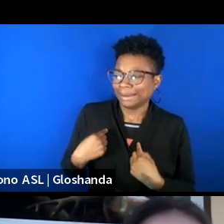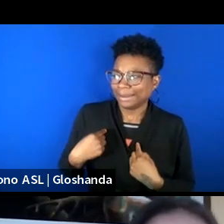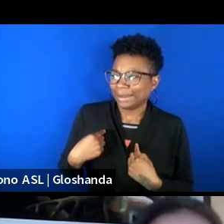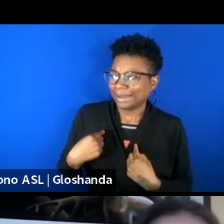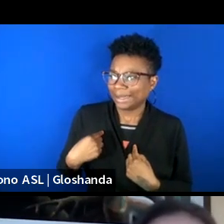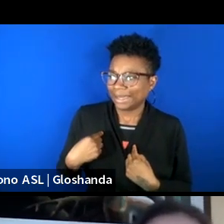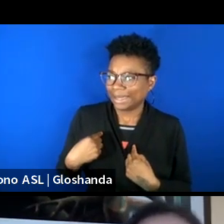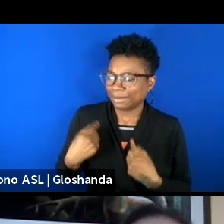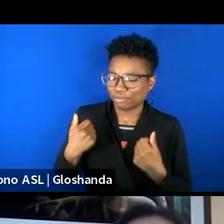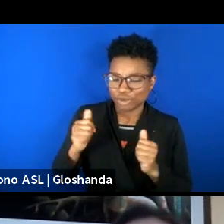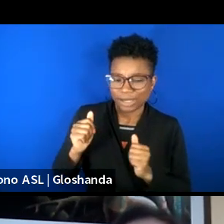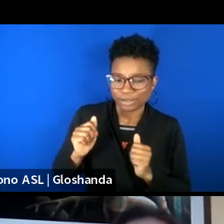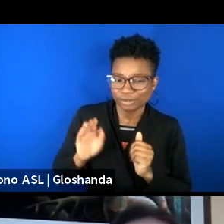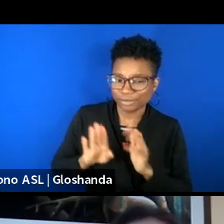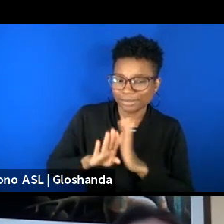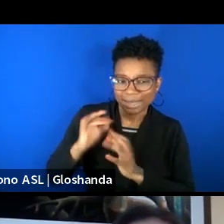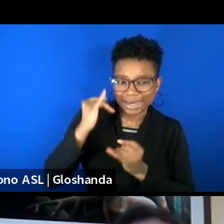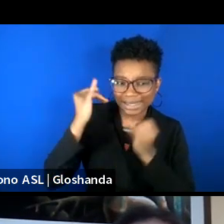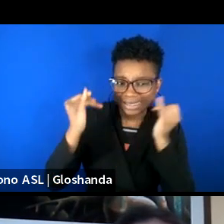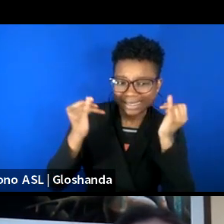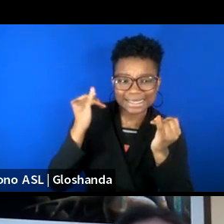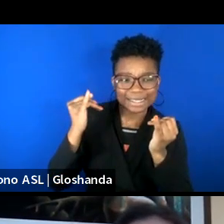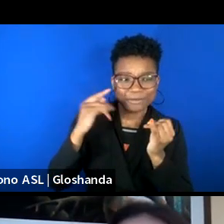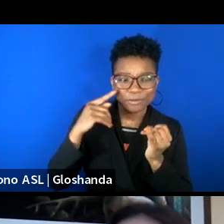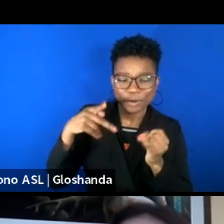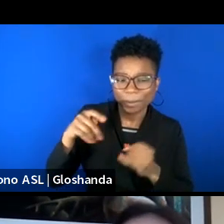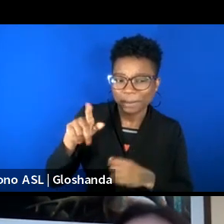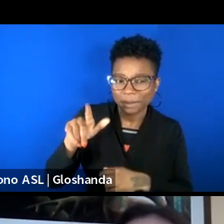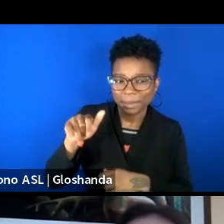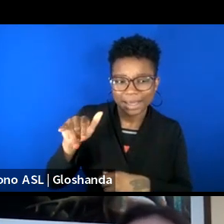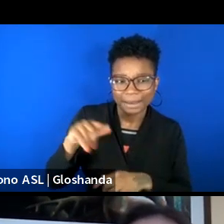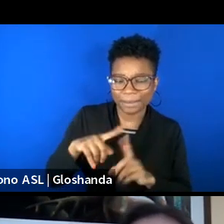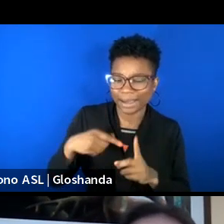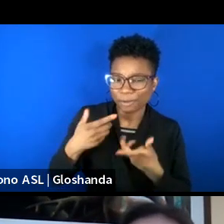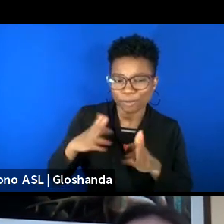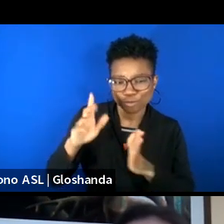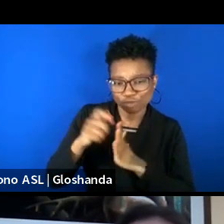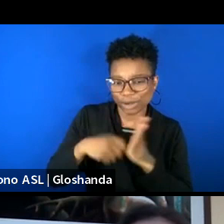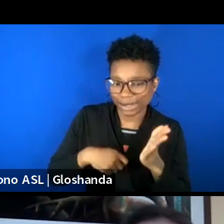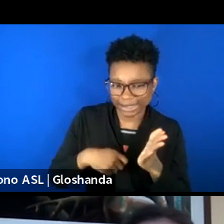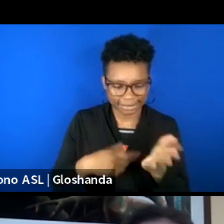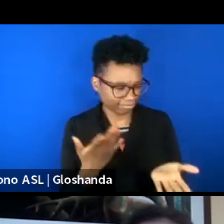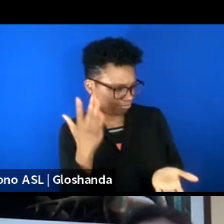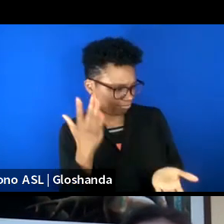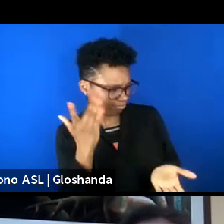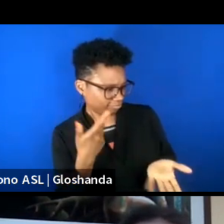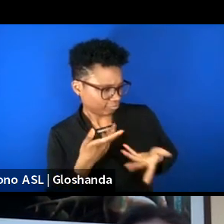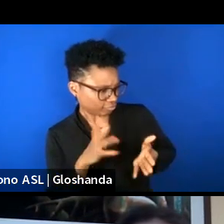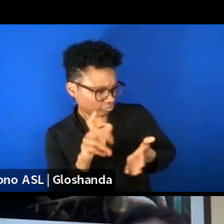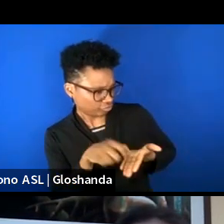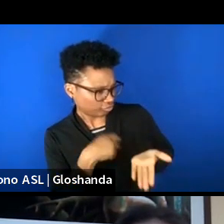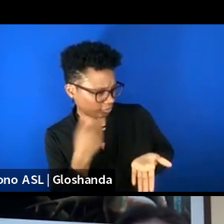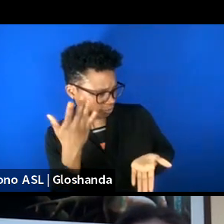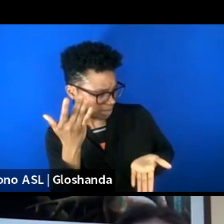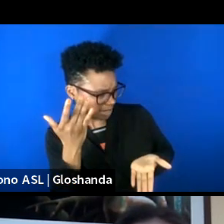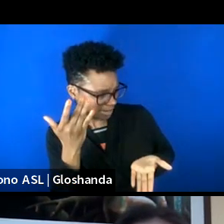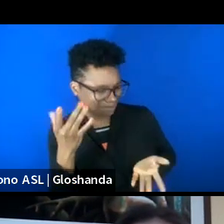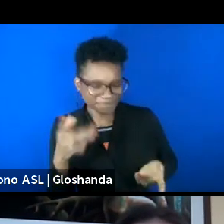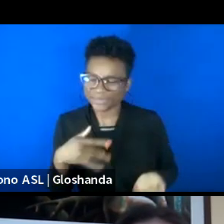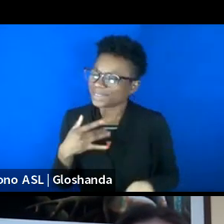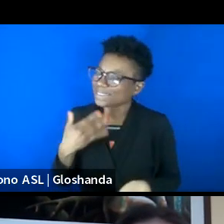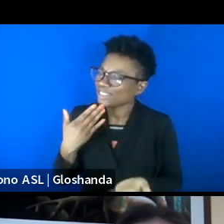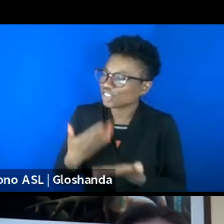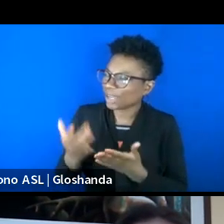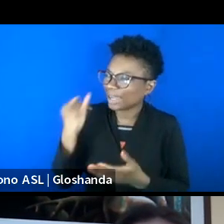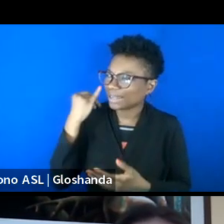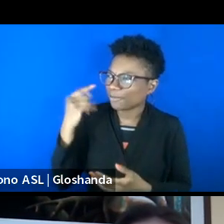I've come up with an idea for a play, but I don't want to write it. And I'll be like, well, why don't you want to write it? And they'll be like, well, I think it's a good idea for a